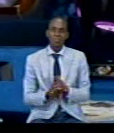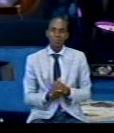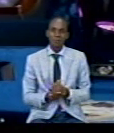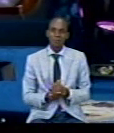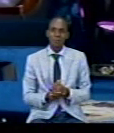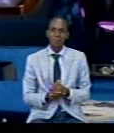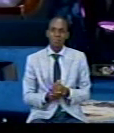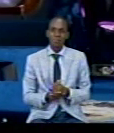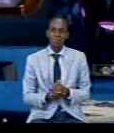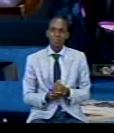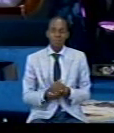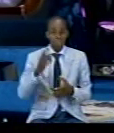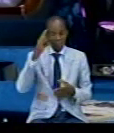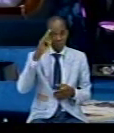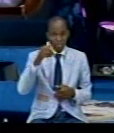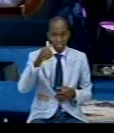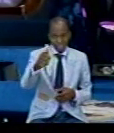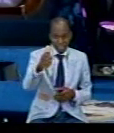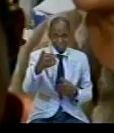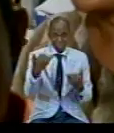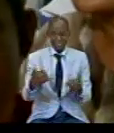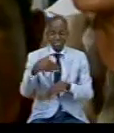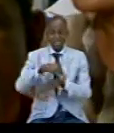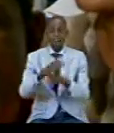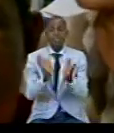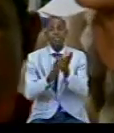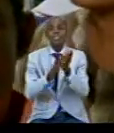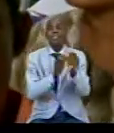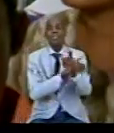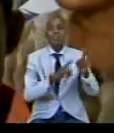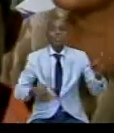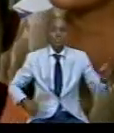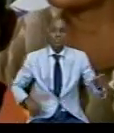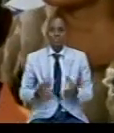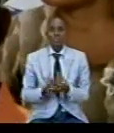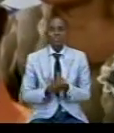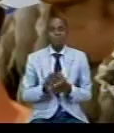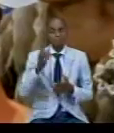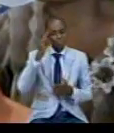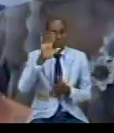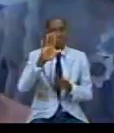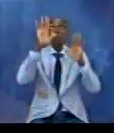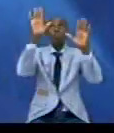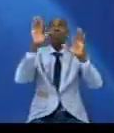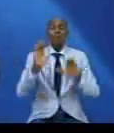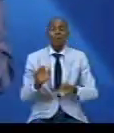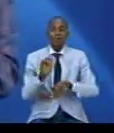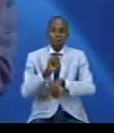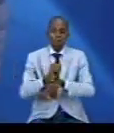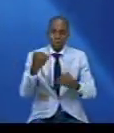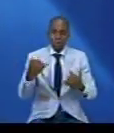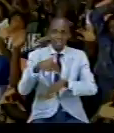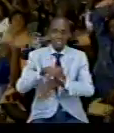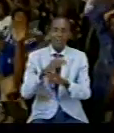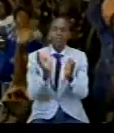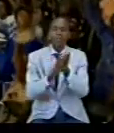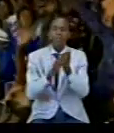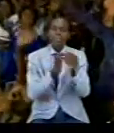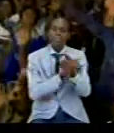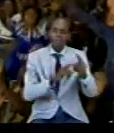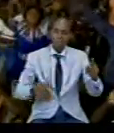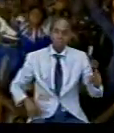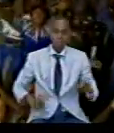For yourself tonight, praise the Lord. For your miracle tonight, praise the Lord. For